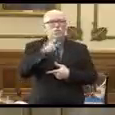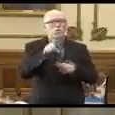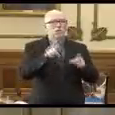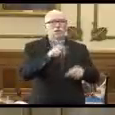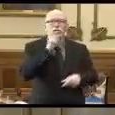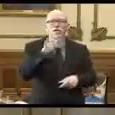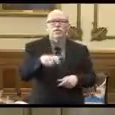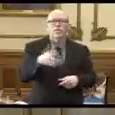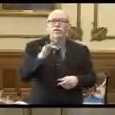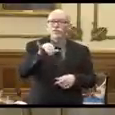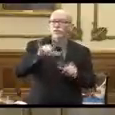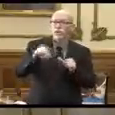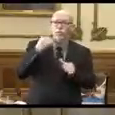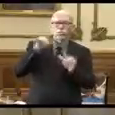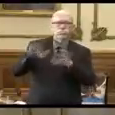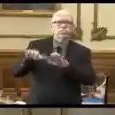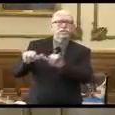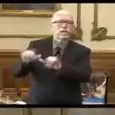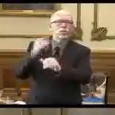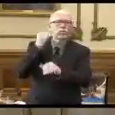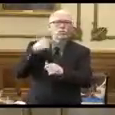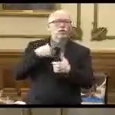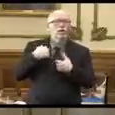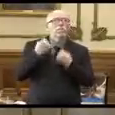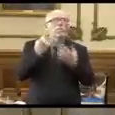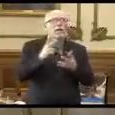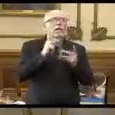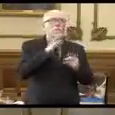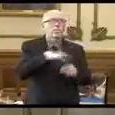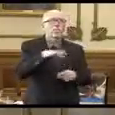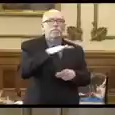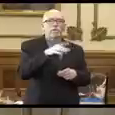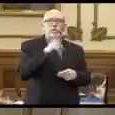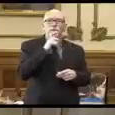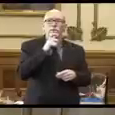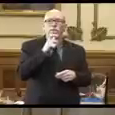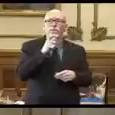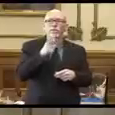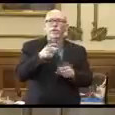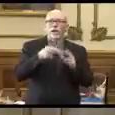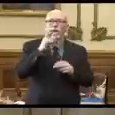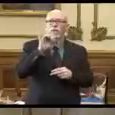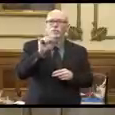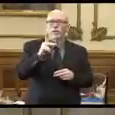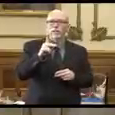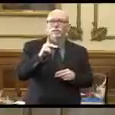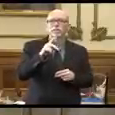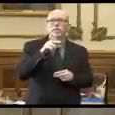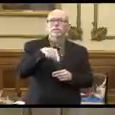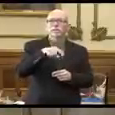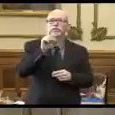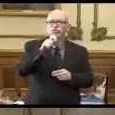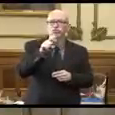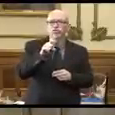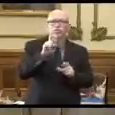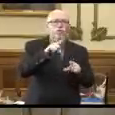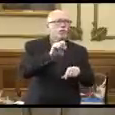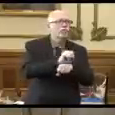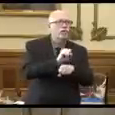that at this point in time. We do have a lot of other individuals, though, that are at very high risk, that need to go to their